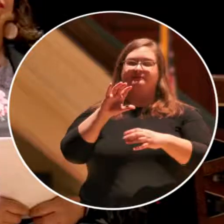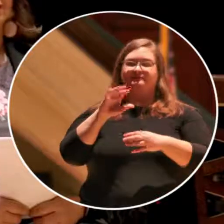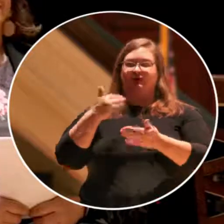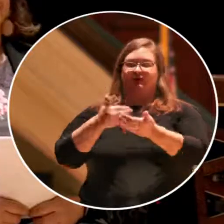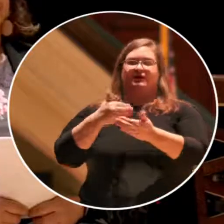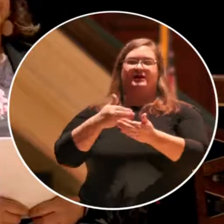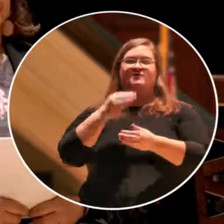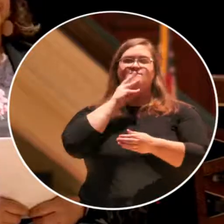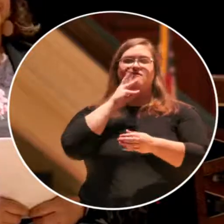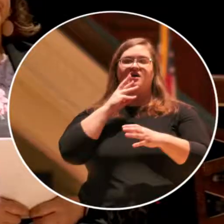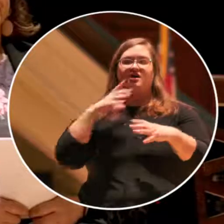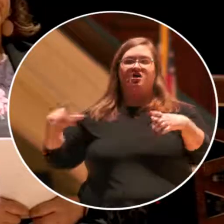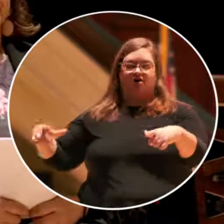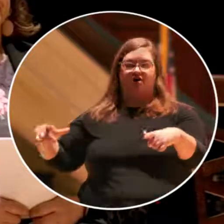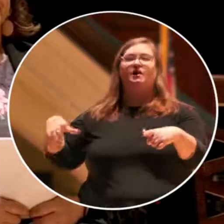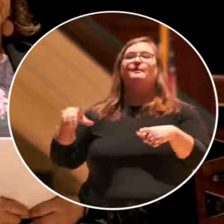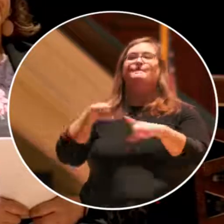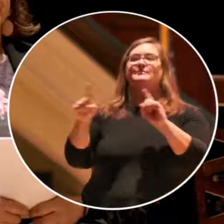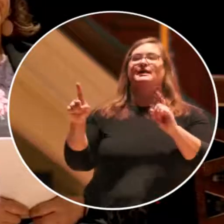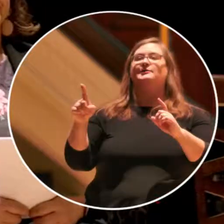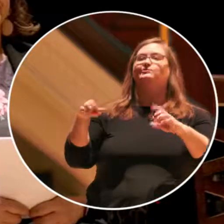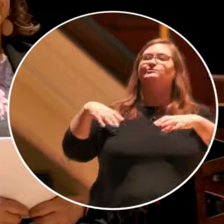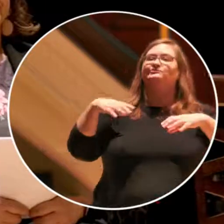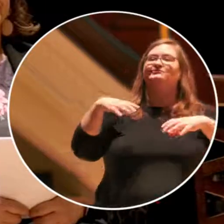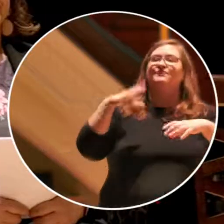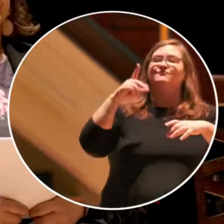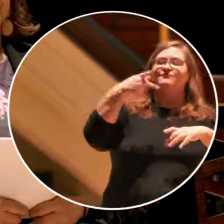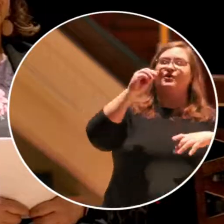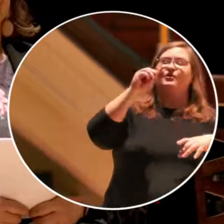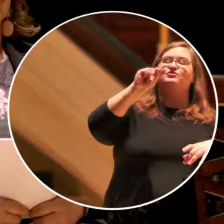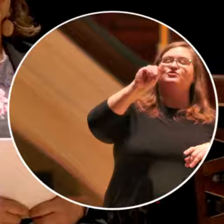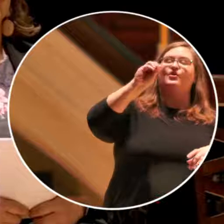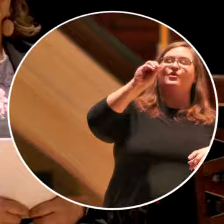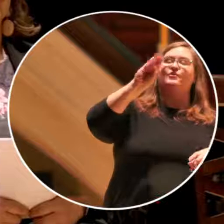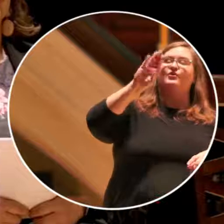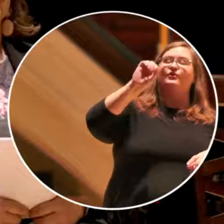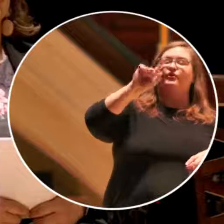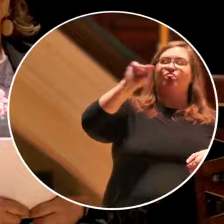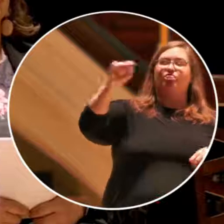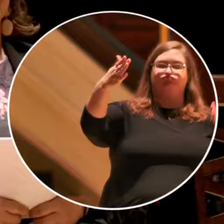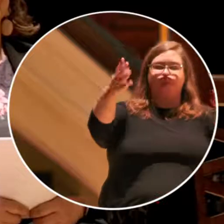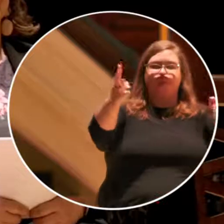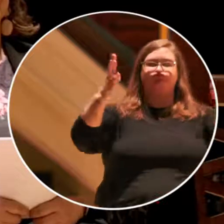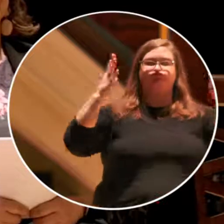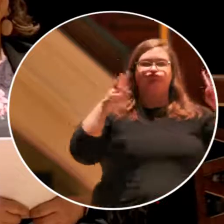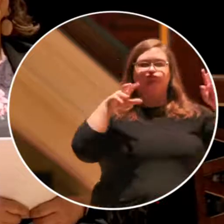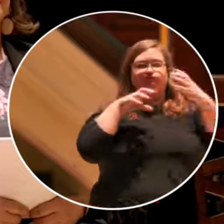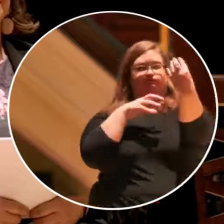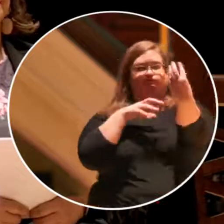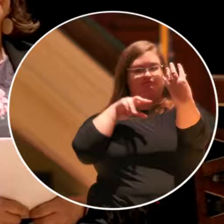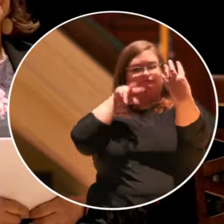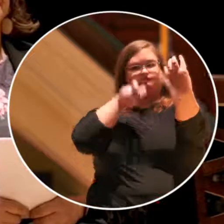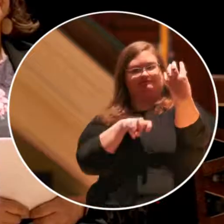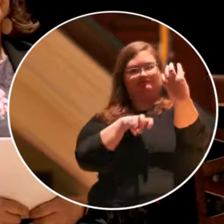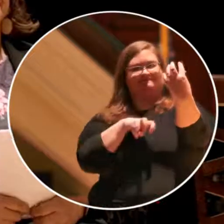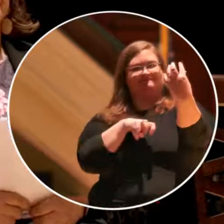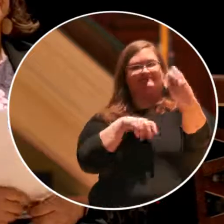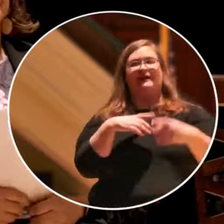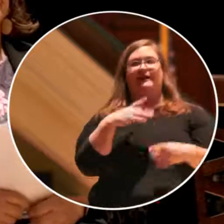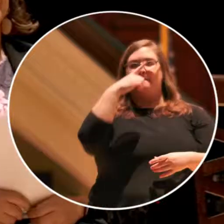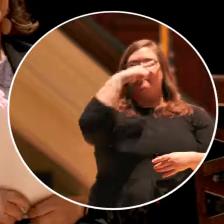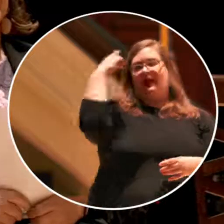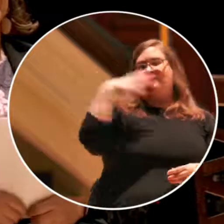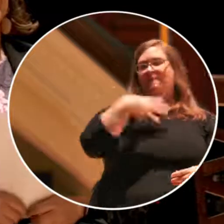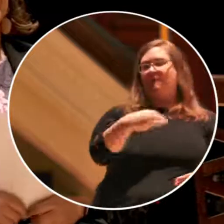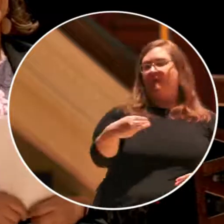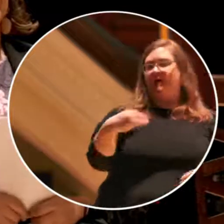their smiling faces and their adorable baby. The black and white photo was absolutely beautiful. It could have